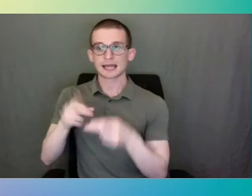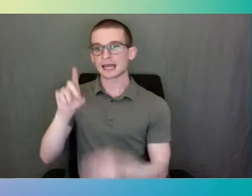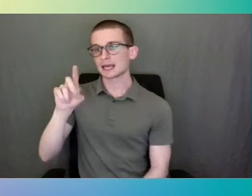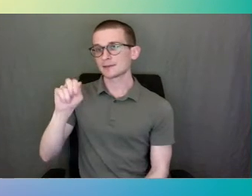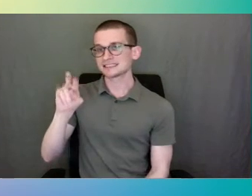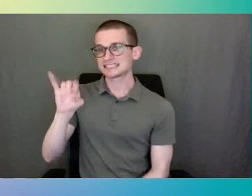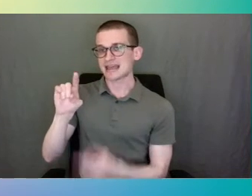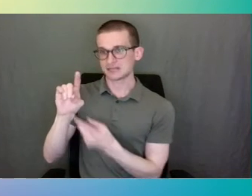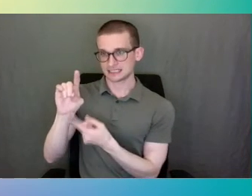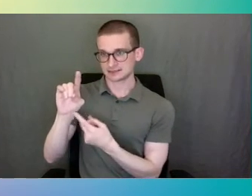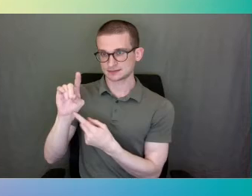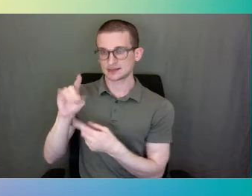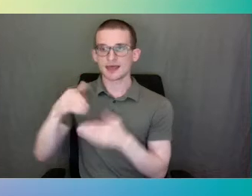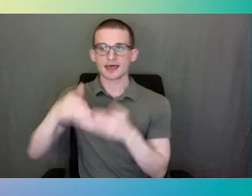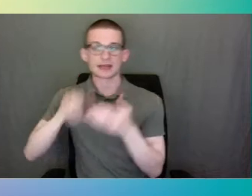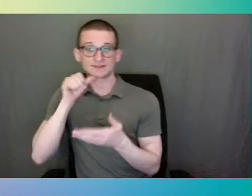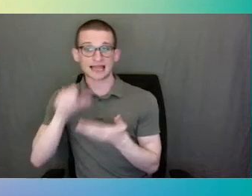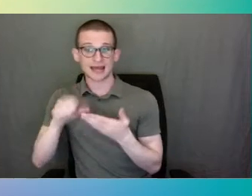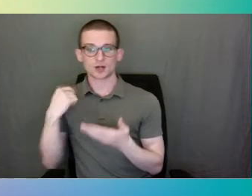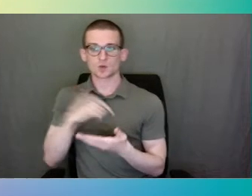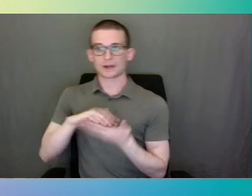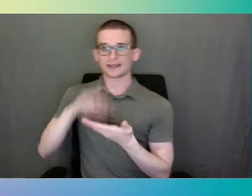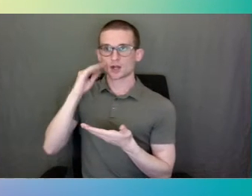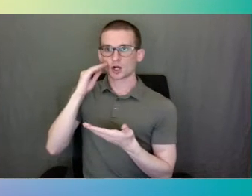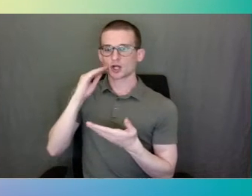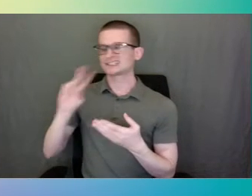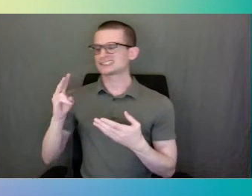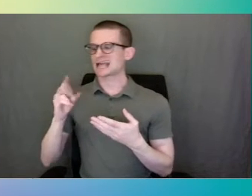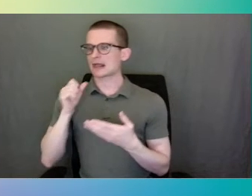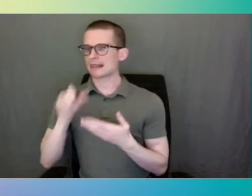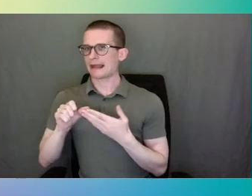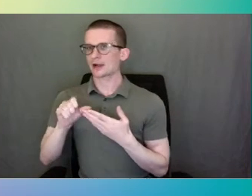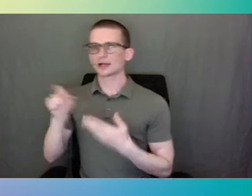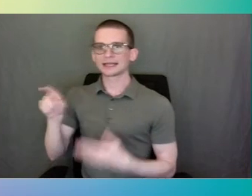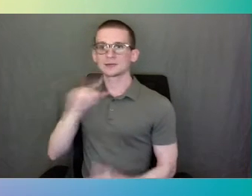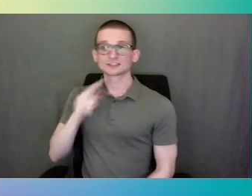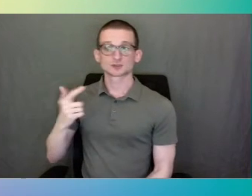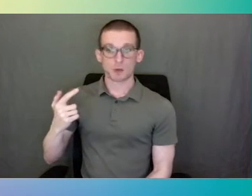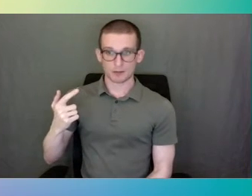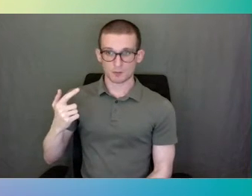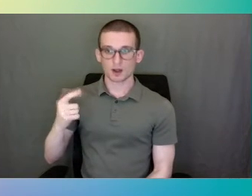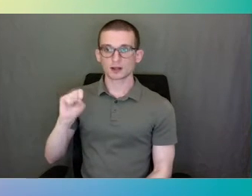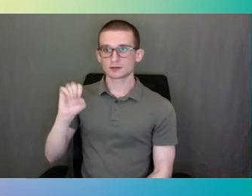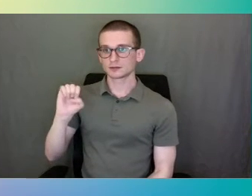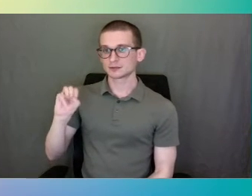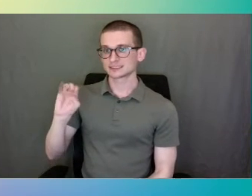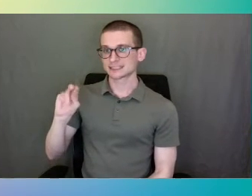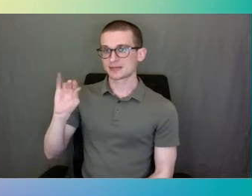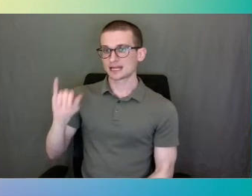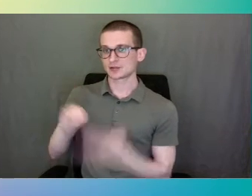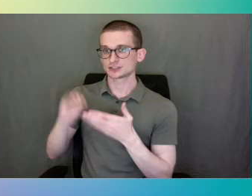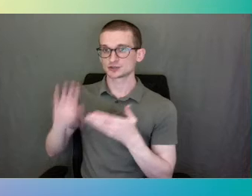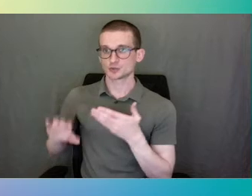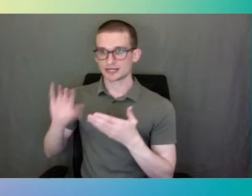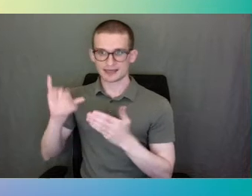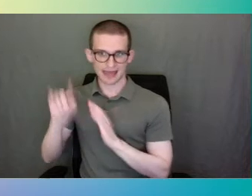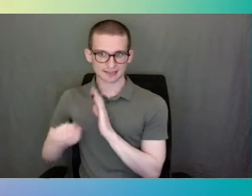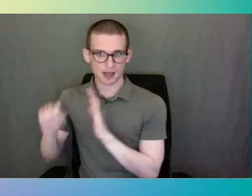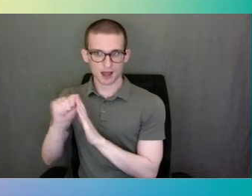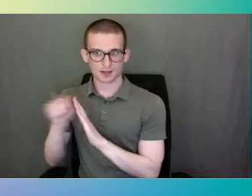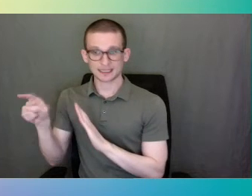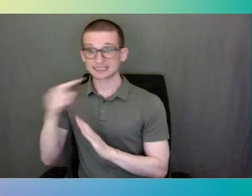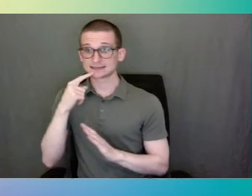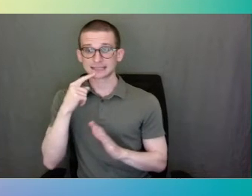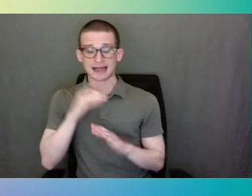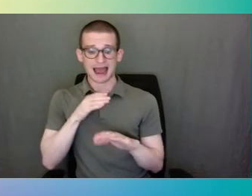out at the end of the letter, in the second letter, he was a 21-year-old seminary student. And he says, after much study in this matter,